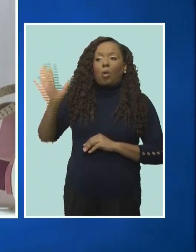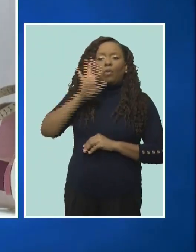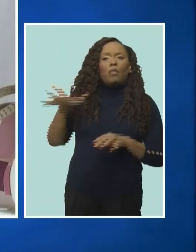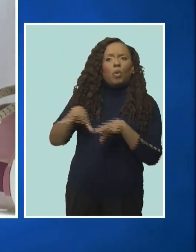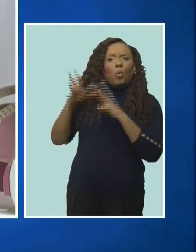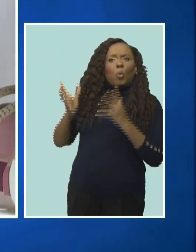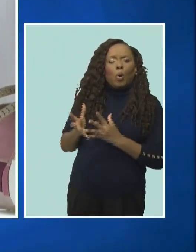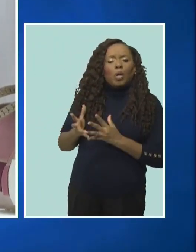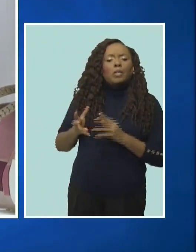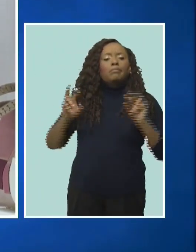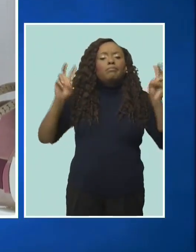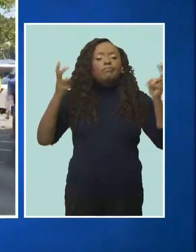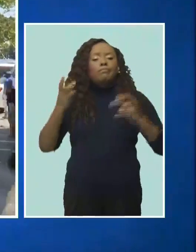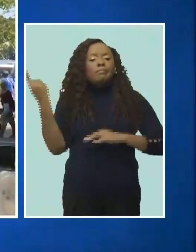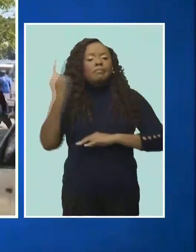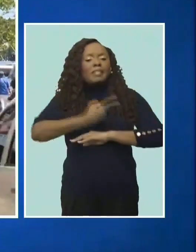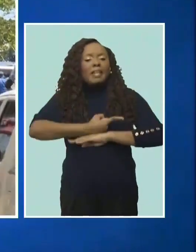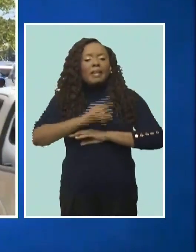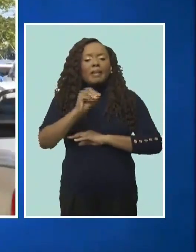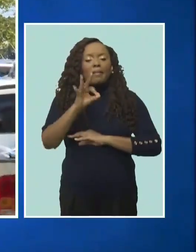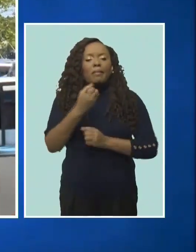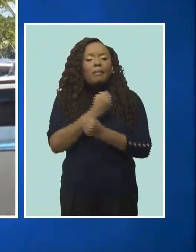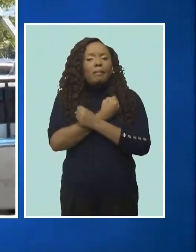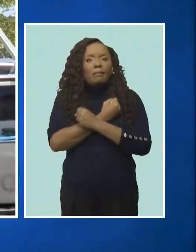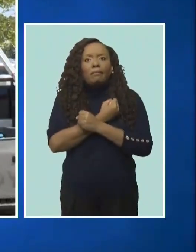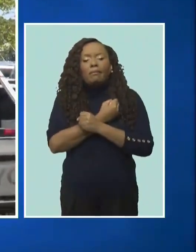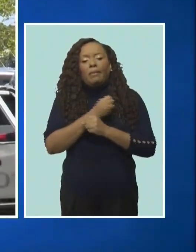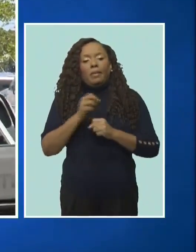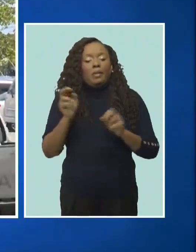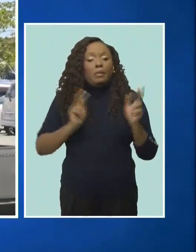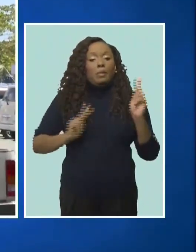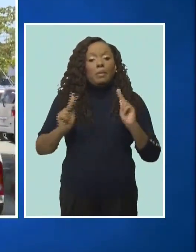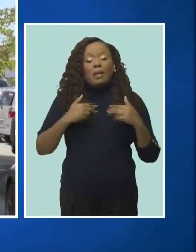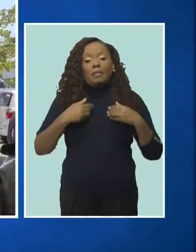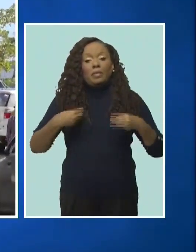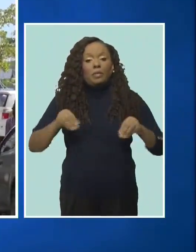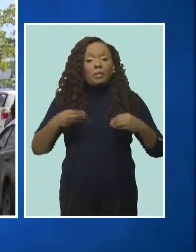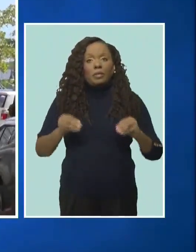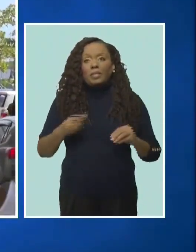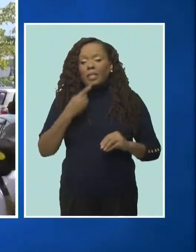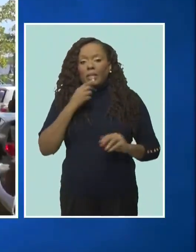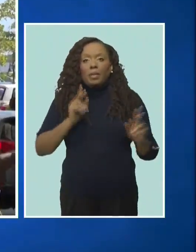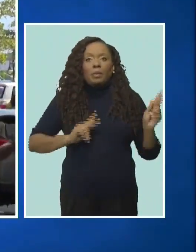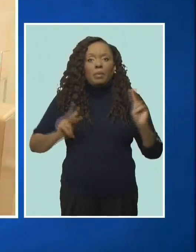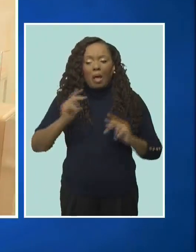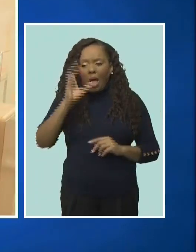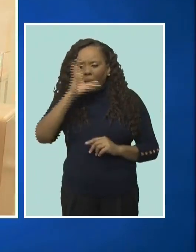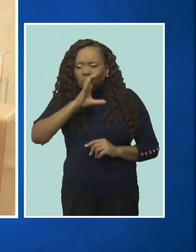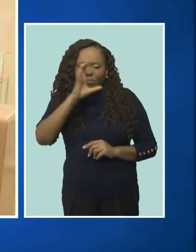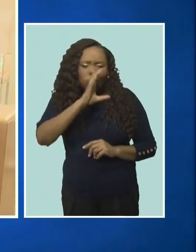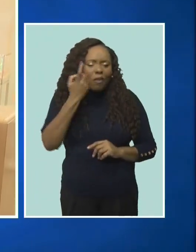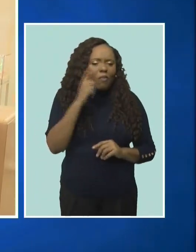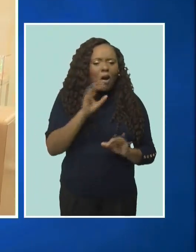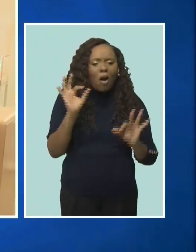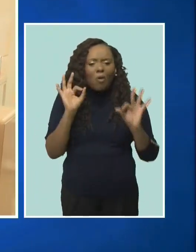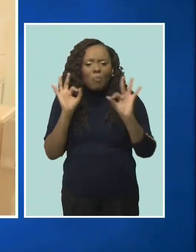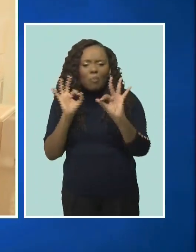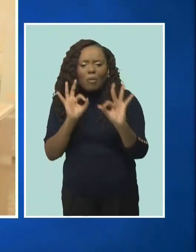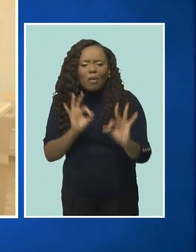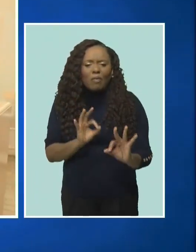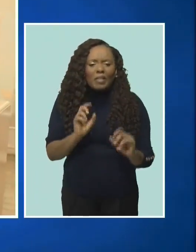Day of Love is days away, store owners and managers are saying that people are already searching for that perfect